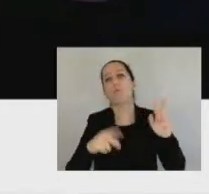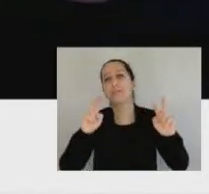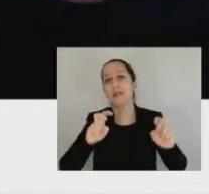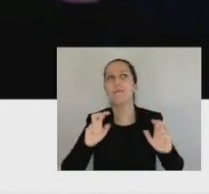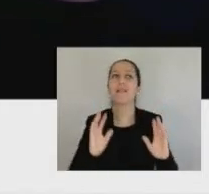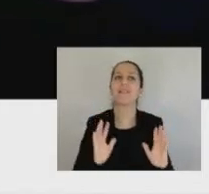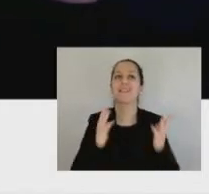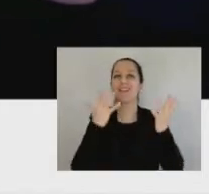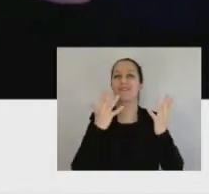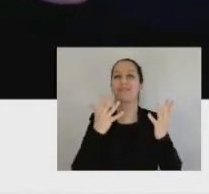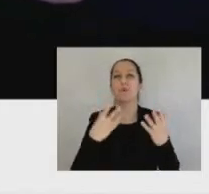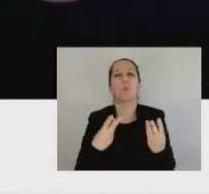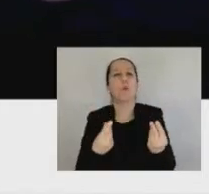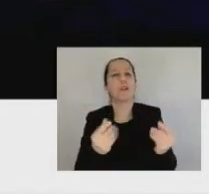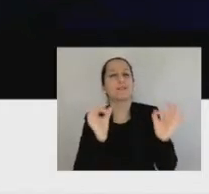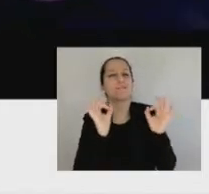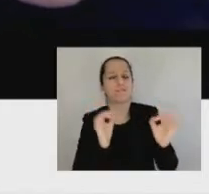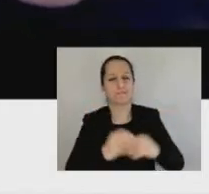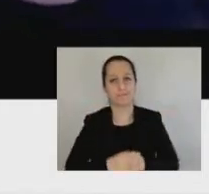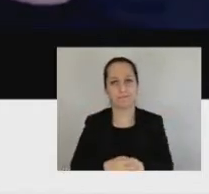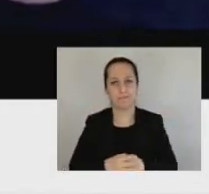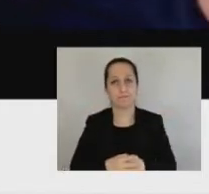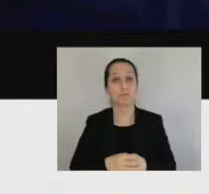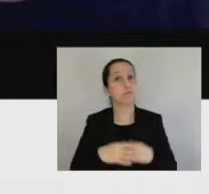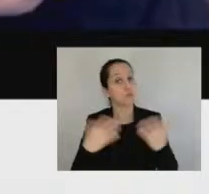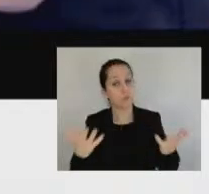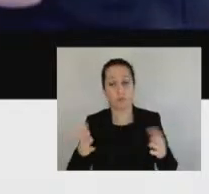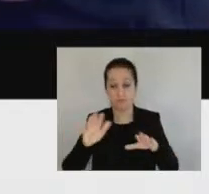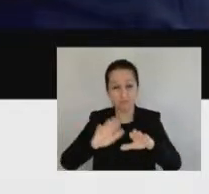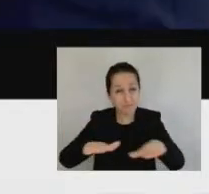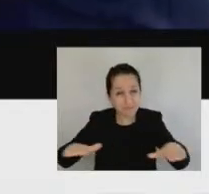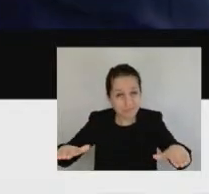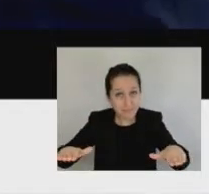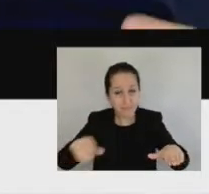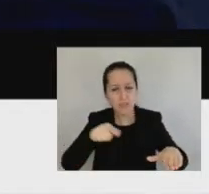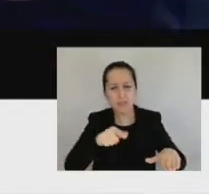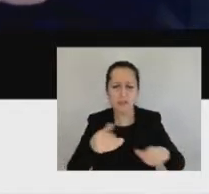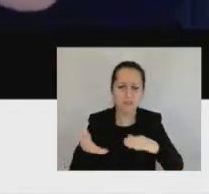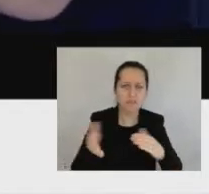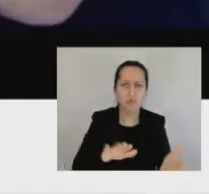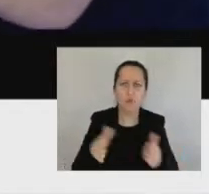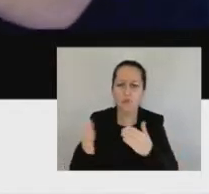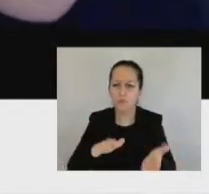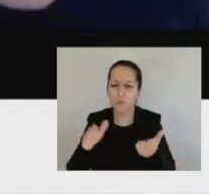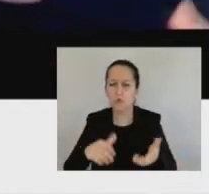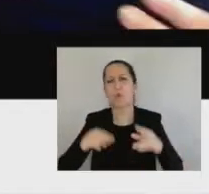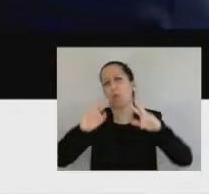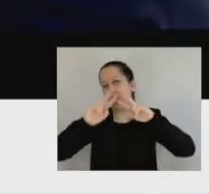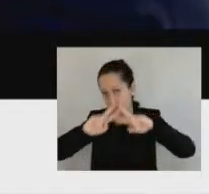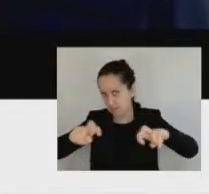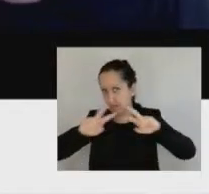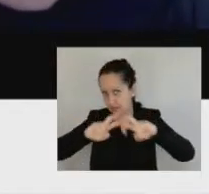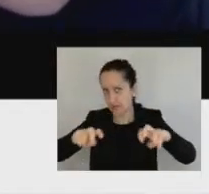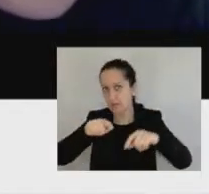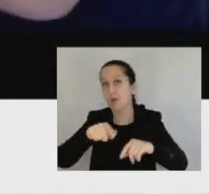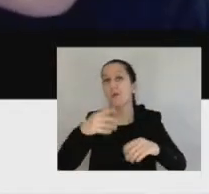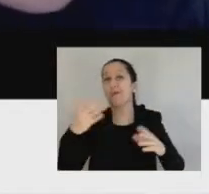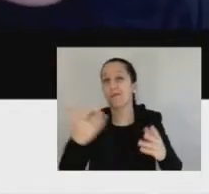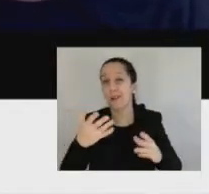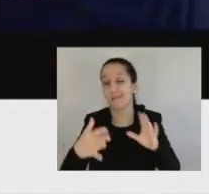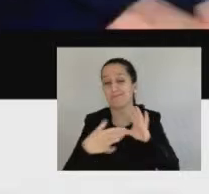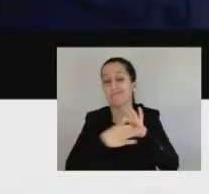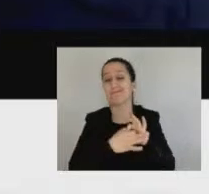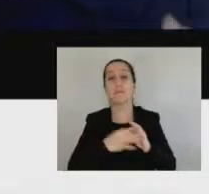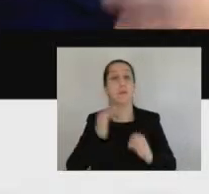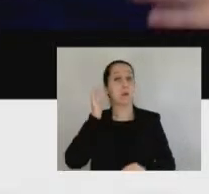direct access to health service. If we analyze child mortality issues that has been studied associated